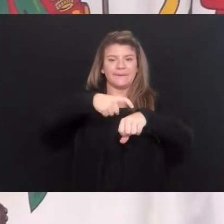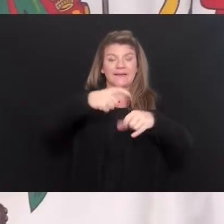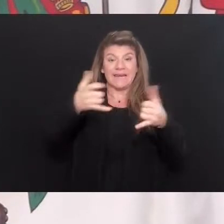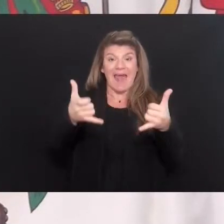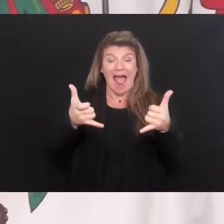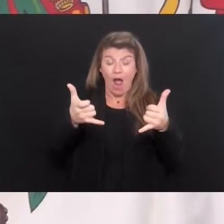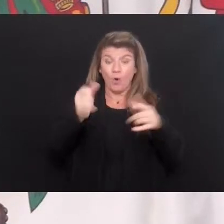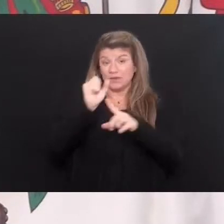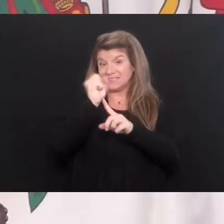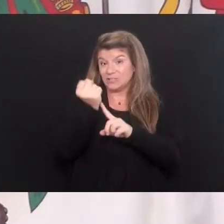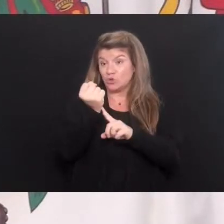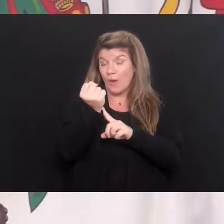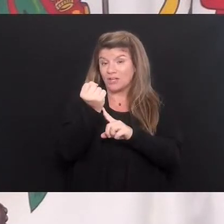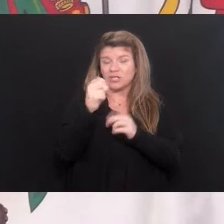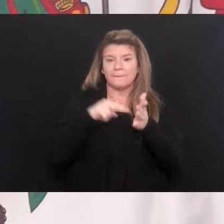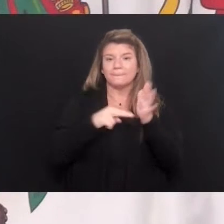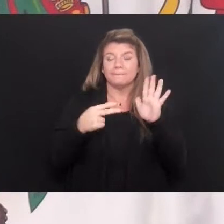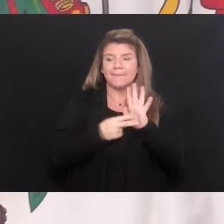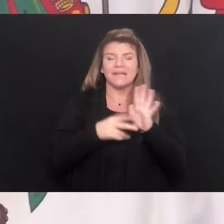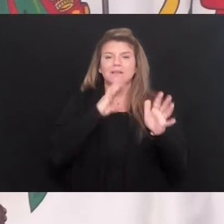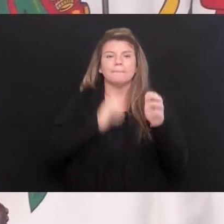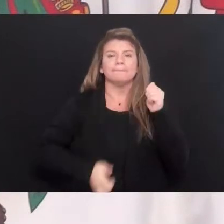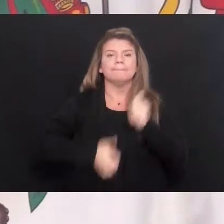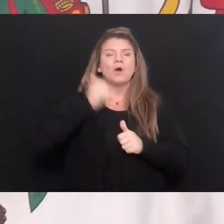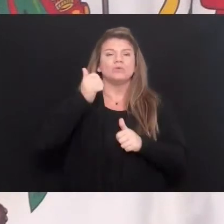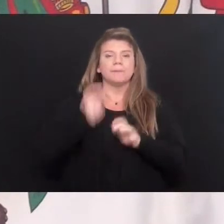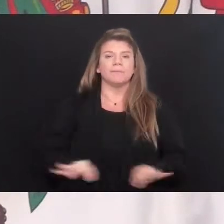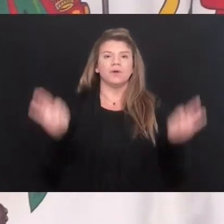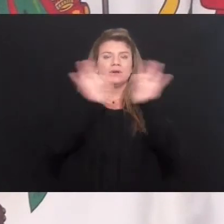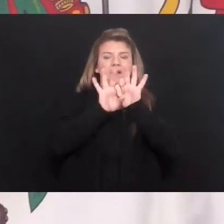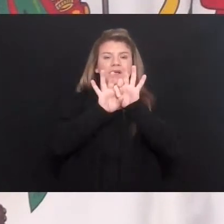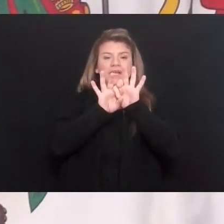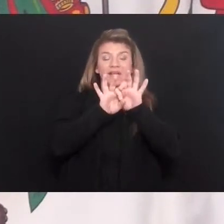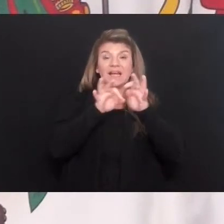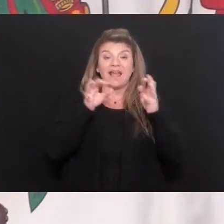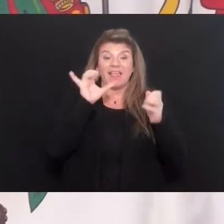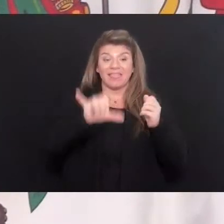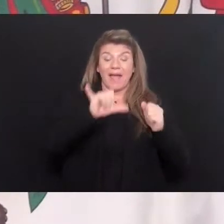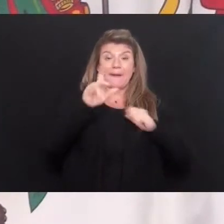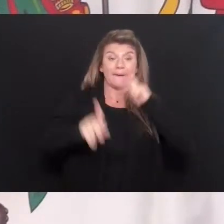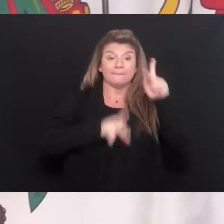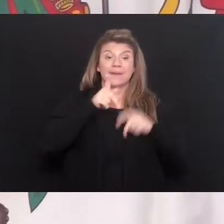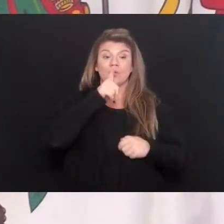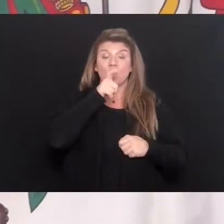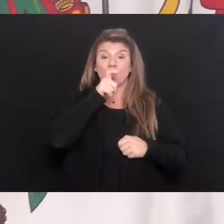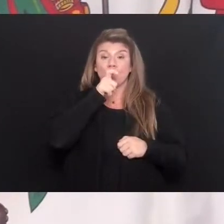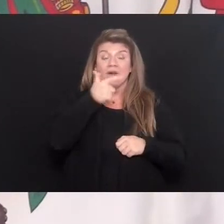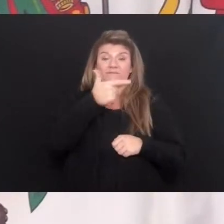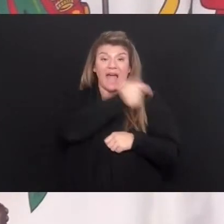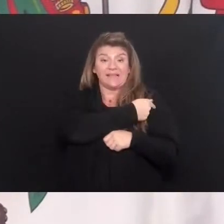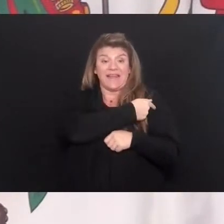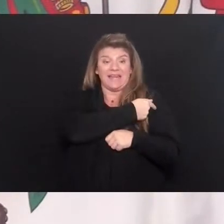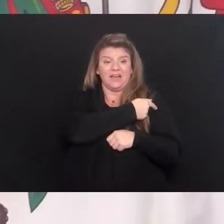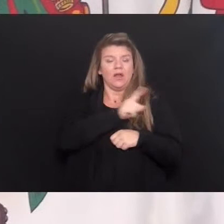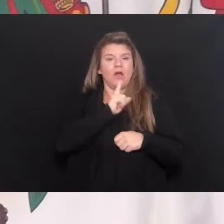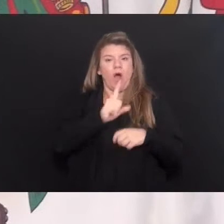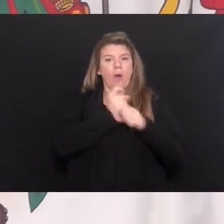we're in a situation to where, for the most part, people that have been vaccinated are going to be protected.